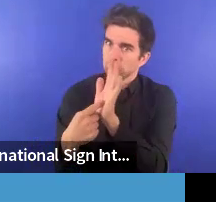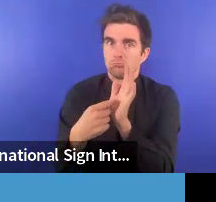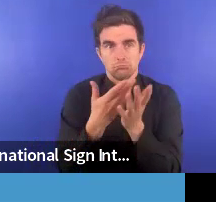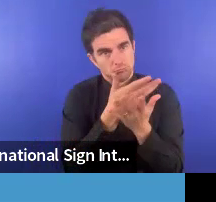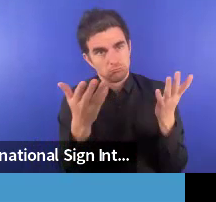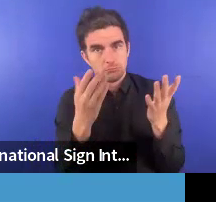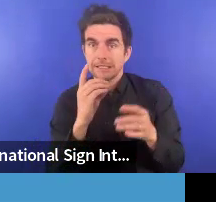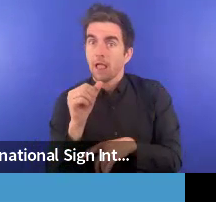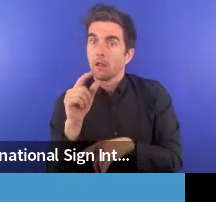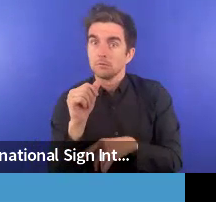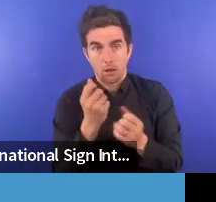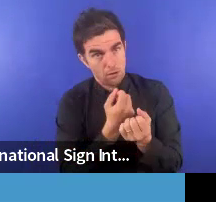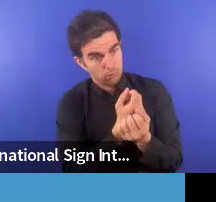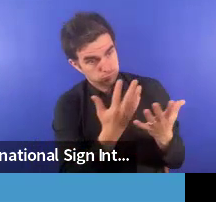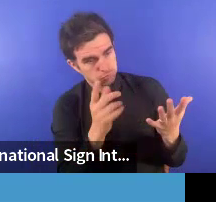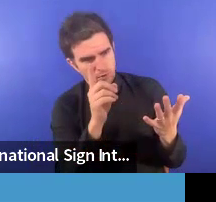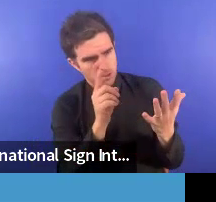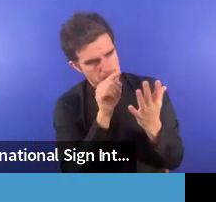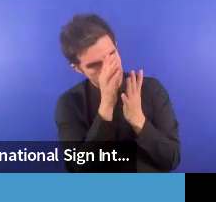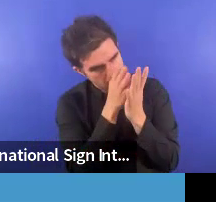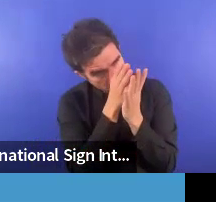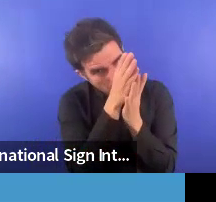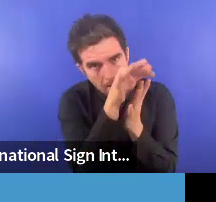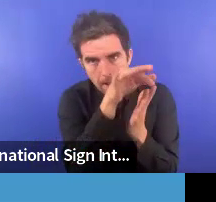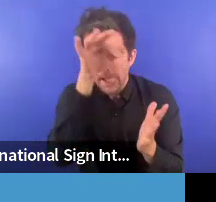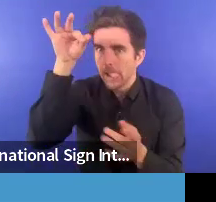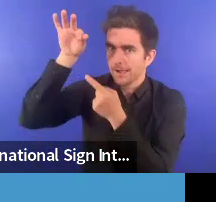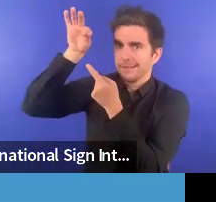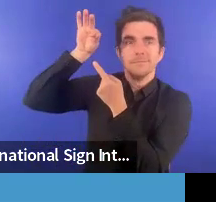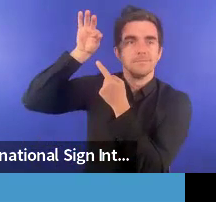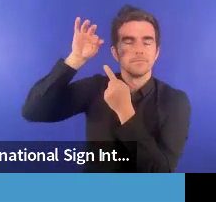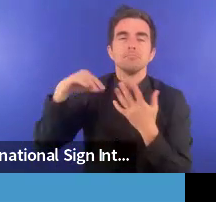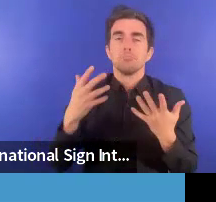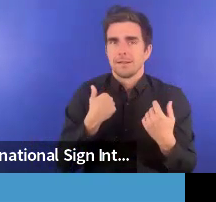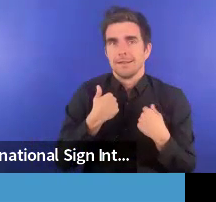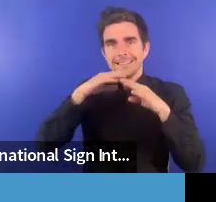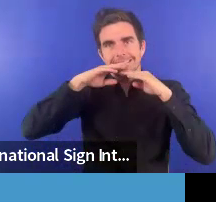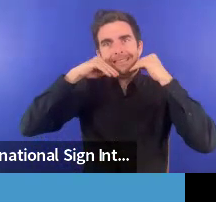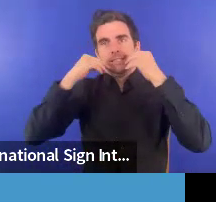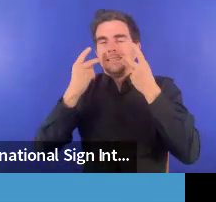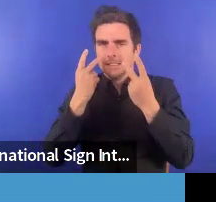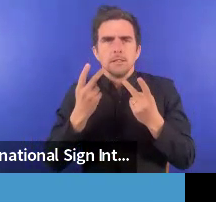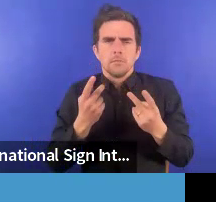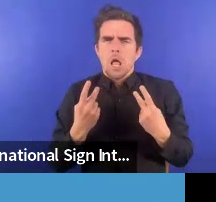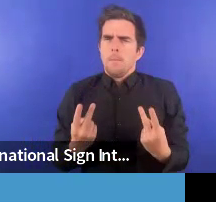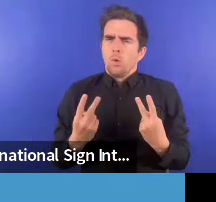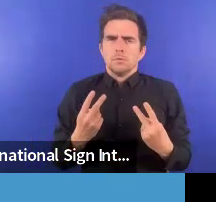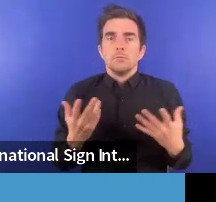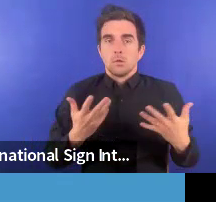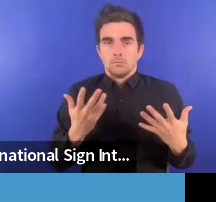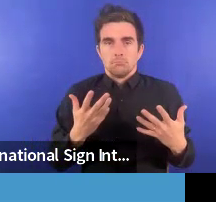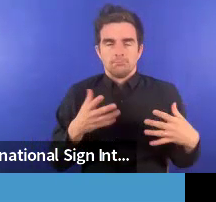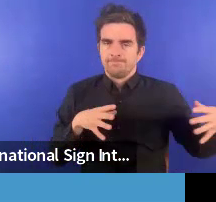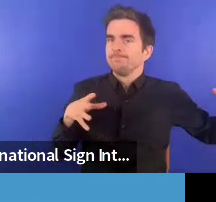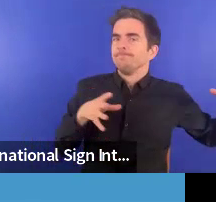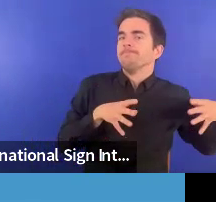it is to collectively advocate. And I agree, you know, a collective voice is always more powerful than